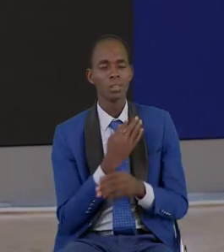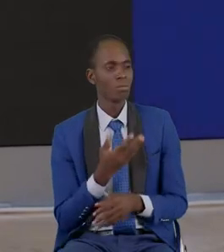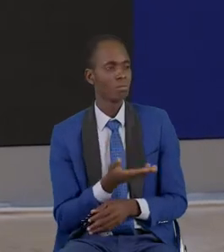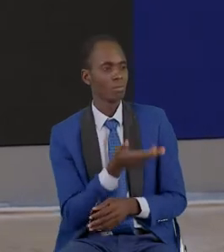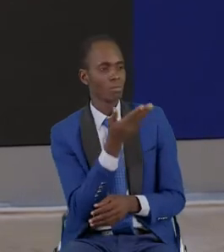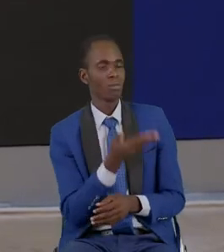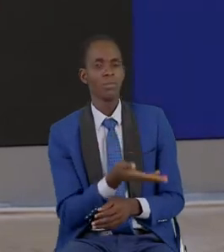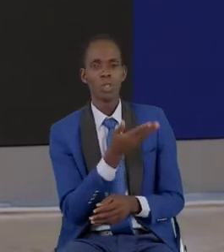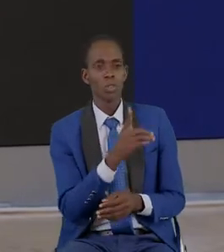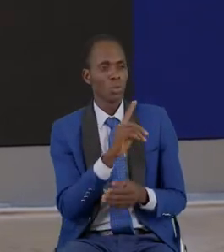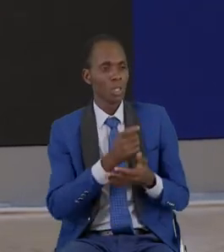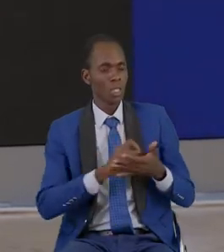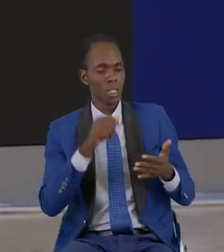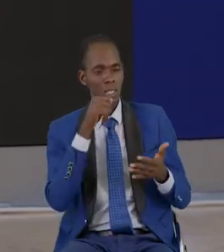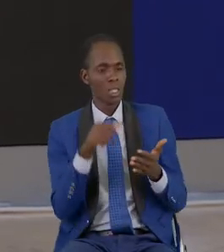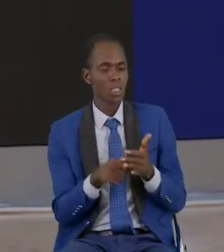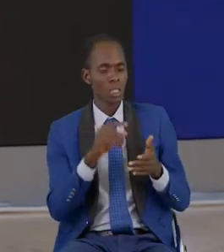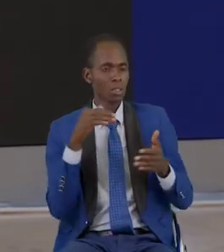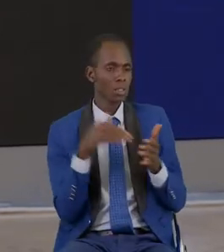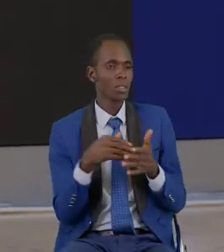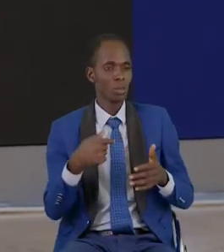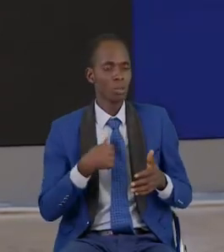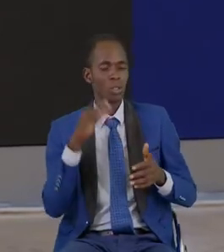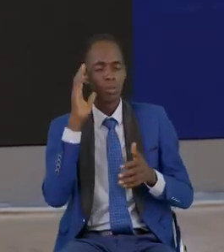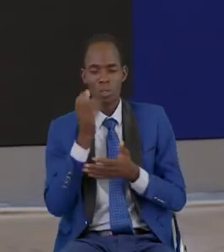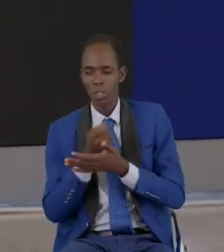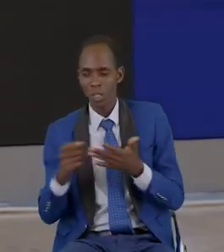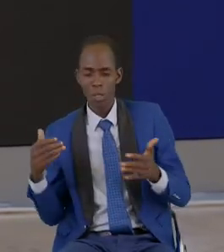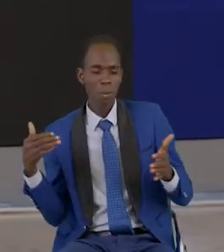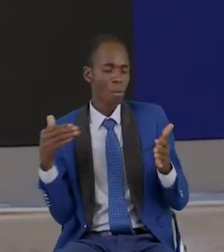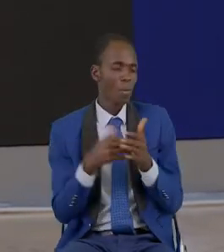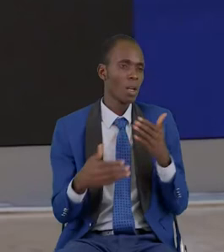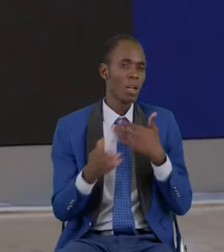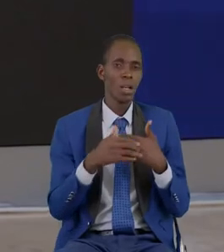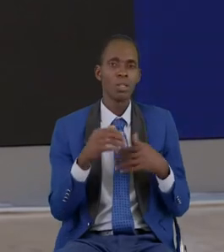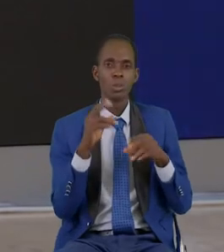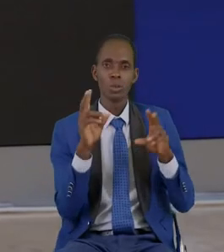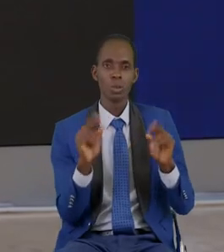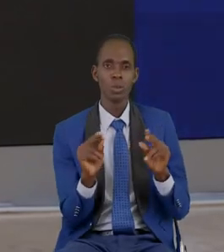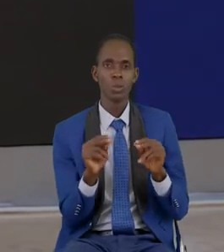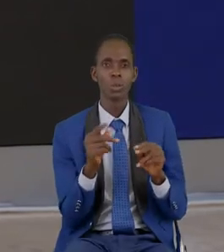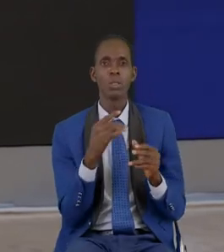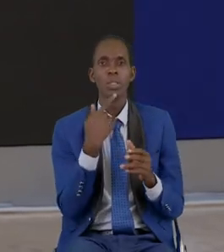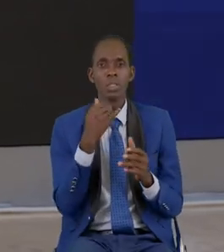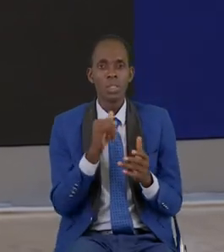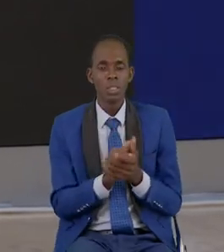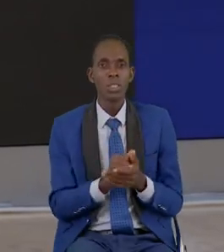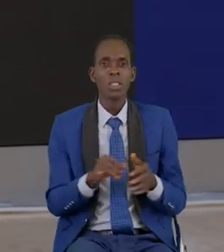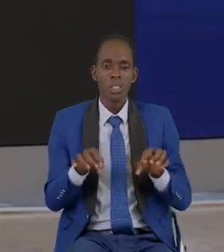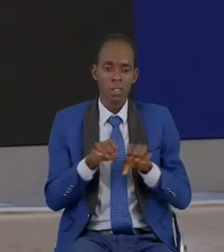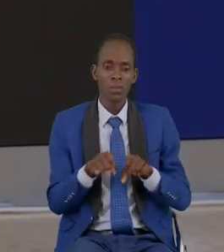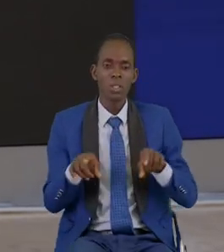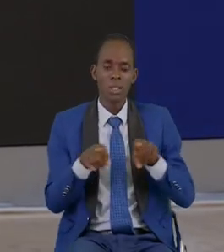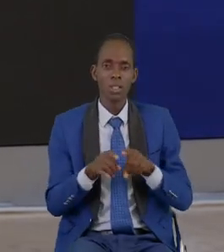epistle, instead of using that to throw that at him, he said, even as our